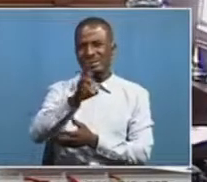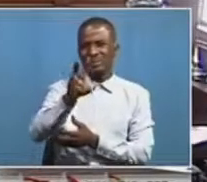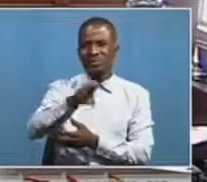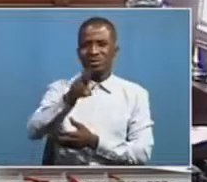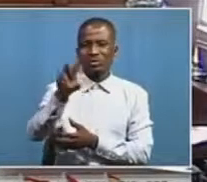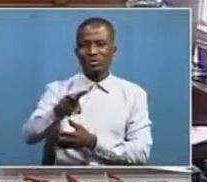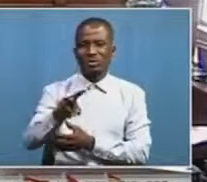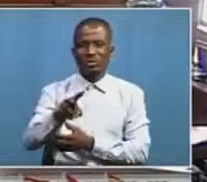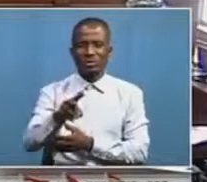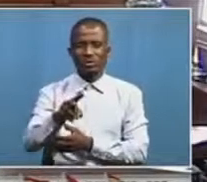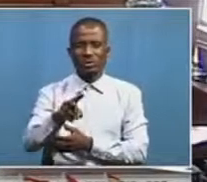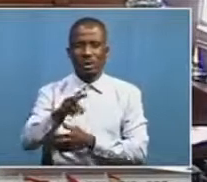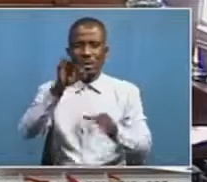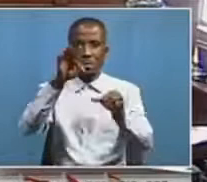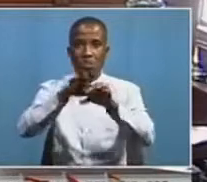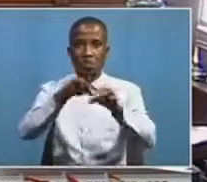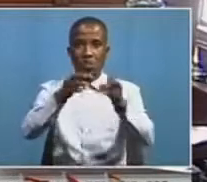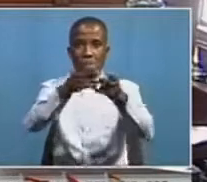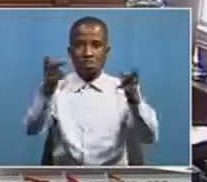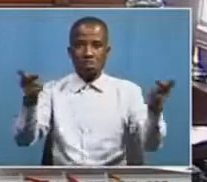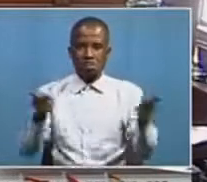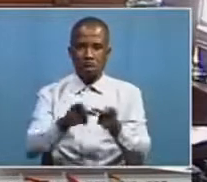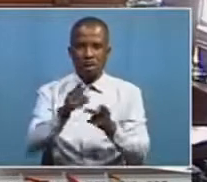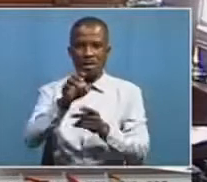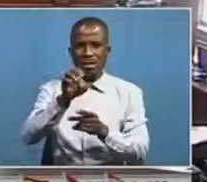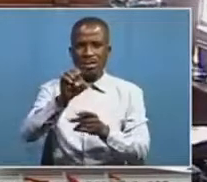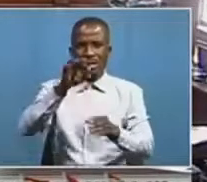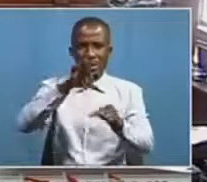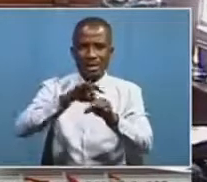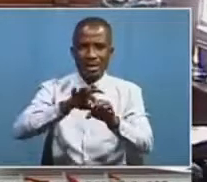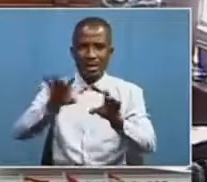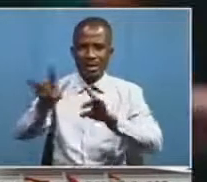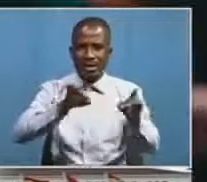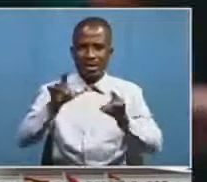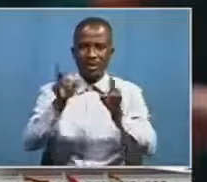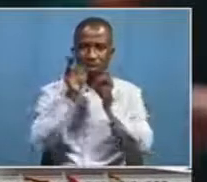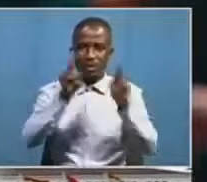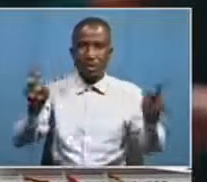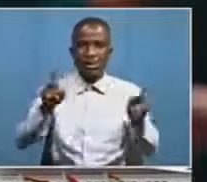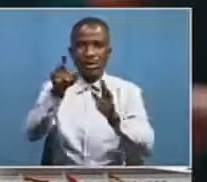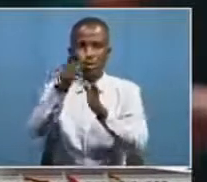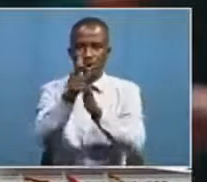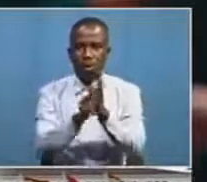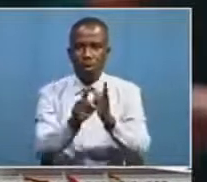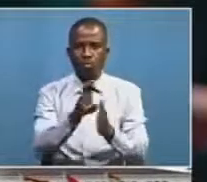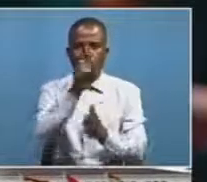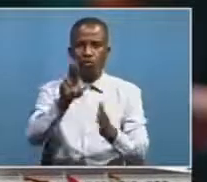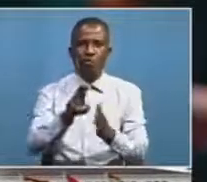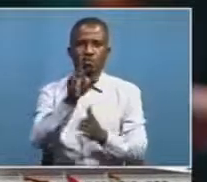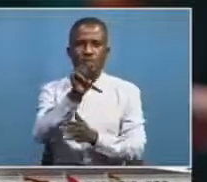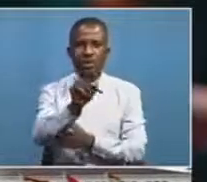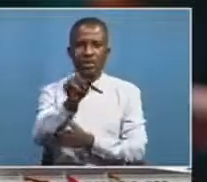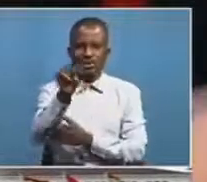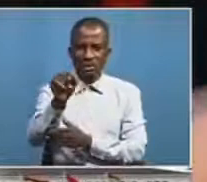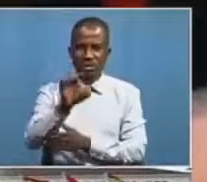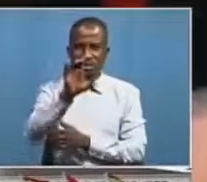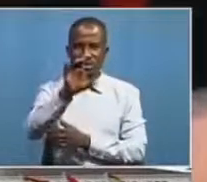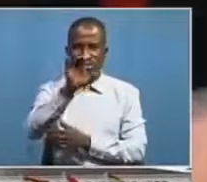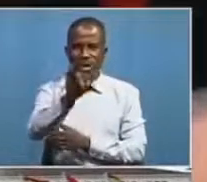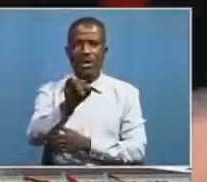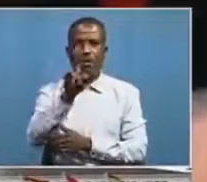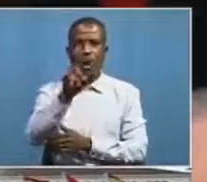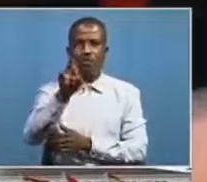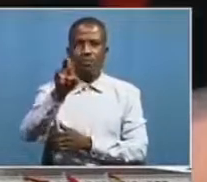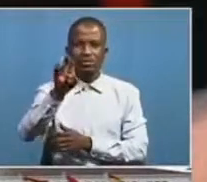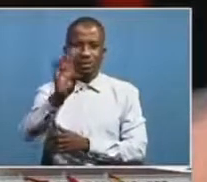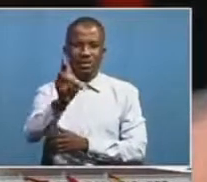38,622 polling stations. The election was conducted under Public Elections Regulations 2020 CI 127. At the